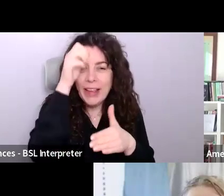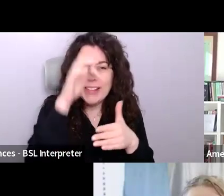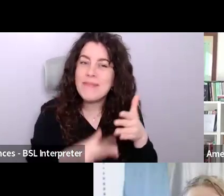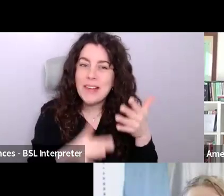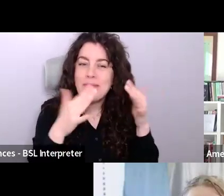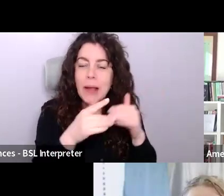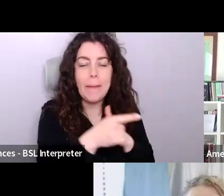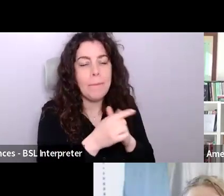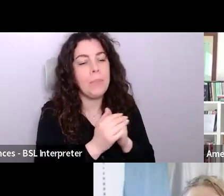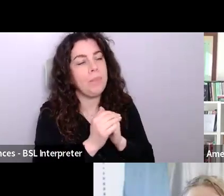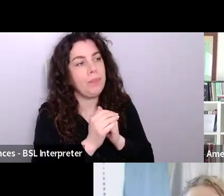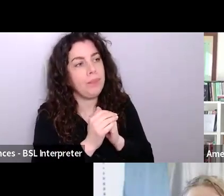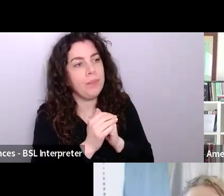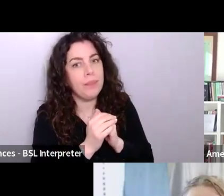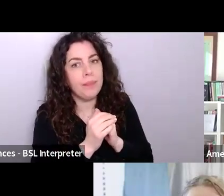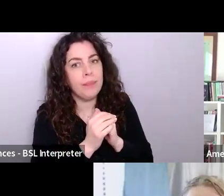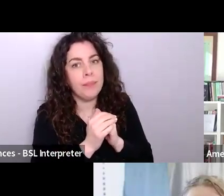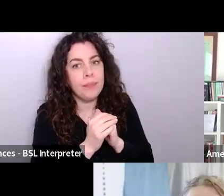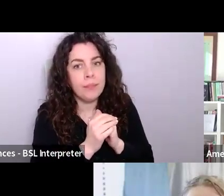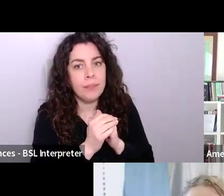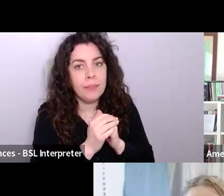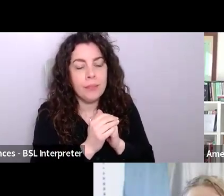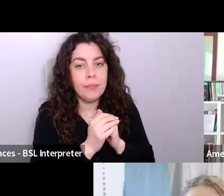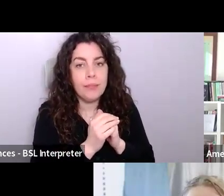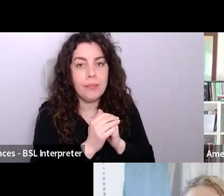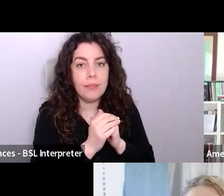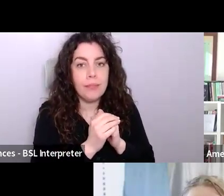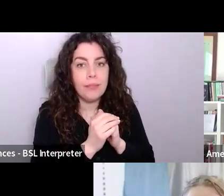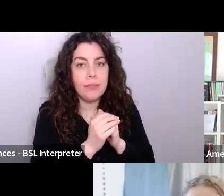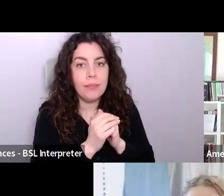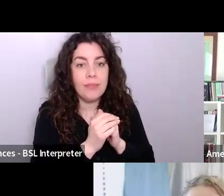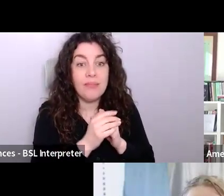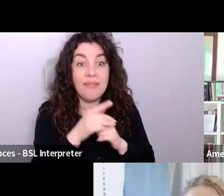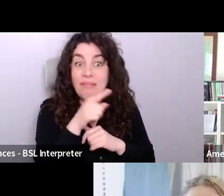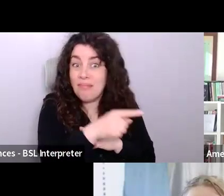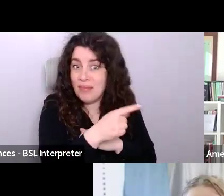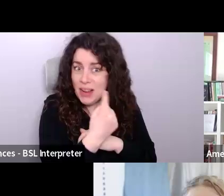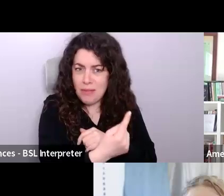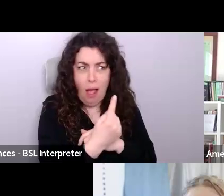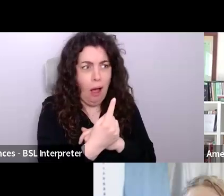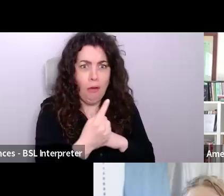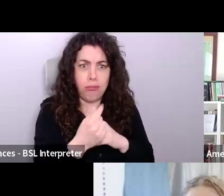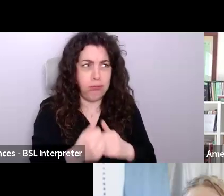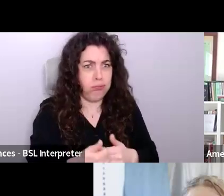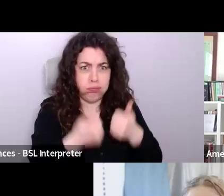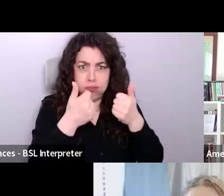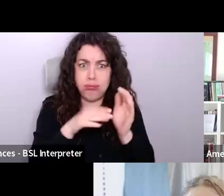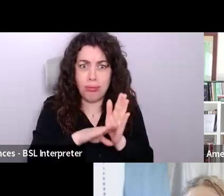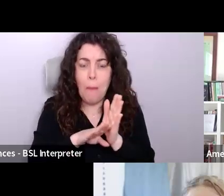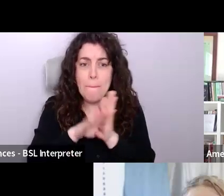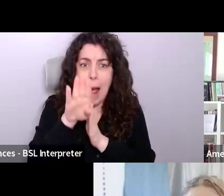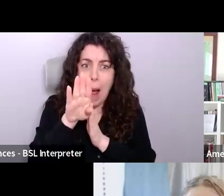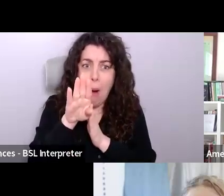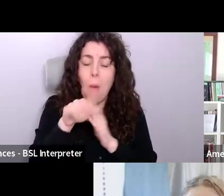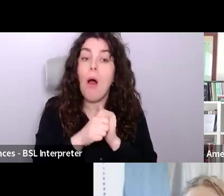opportunity, and he did so well within this team because